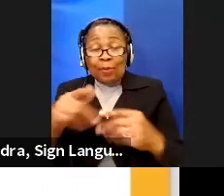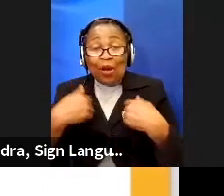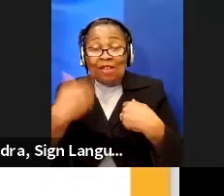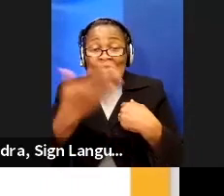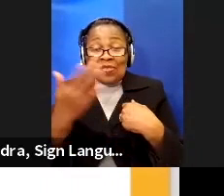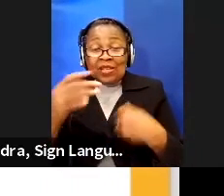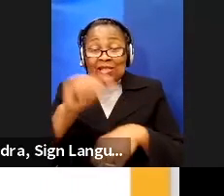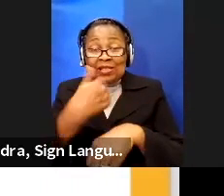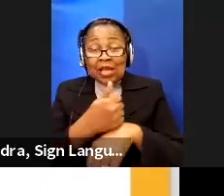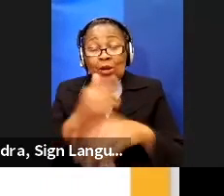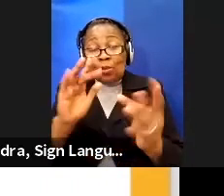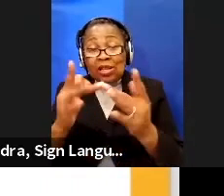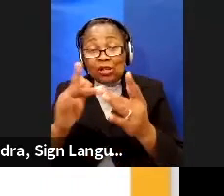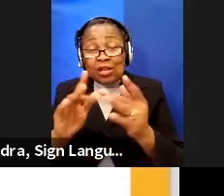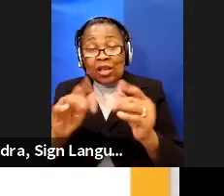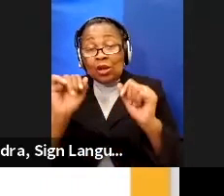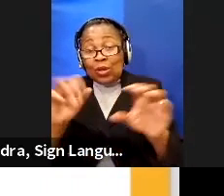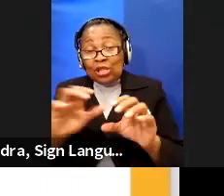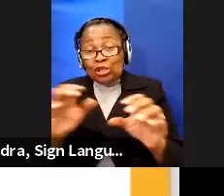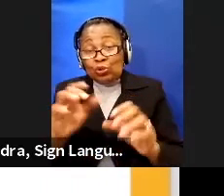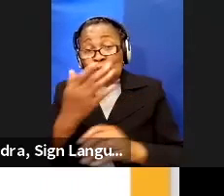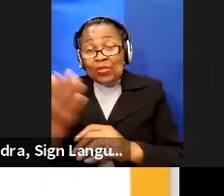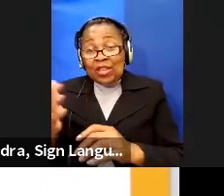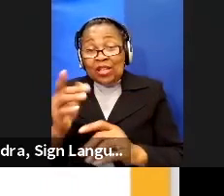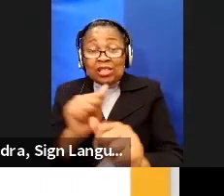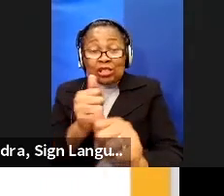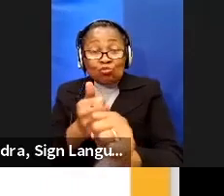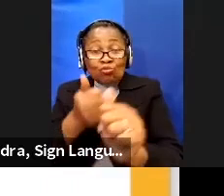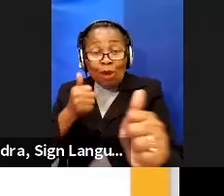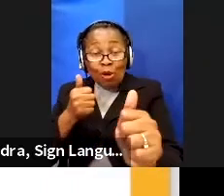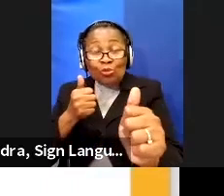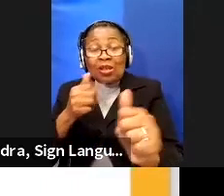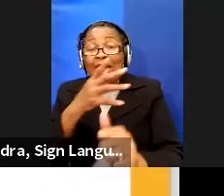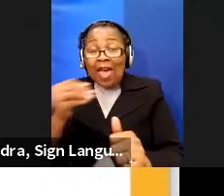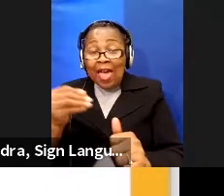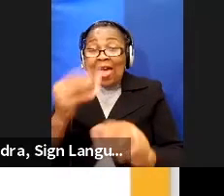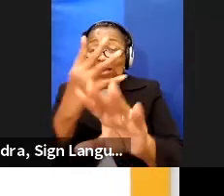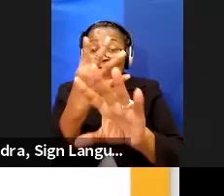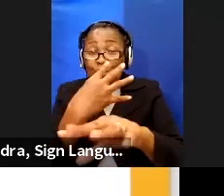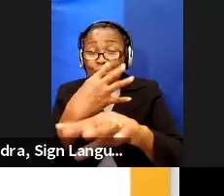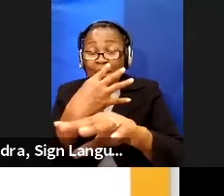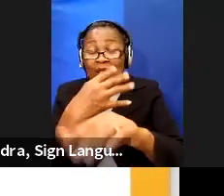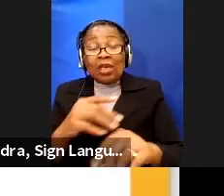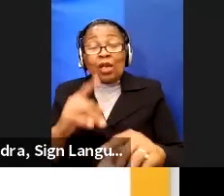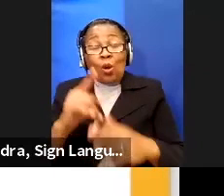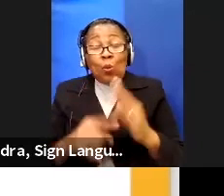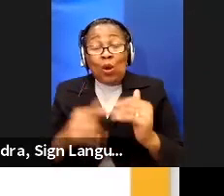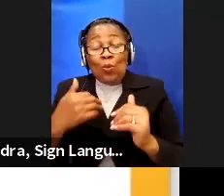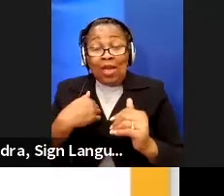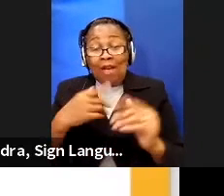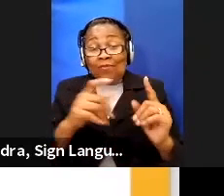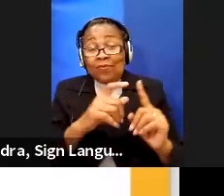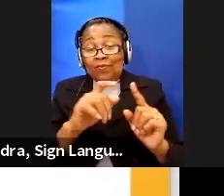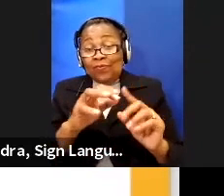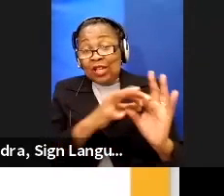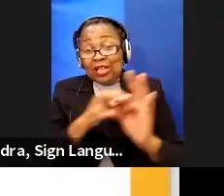do things remote and virtually. What we have also in terms of captioning is